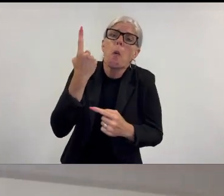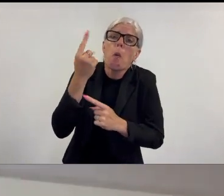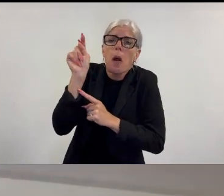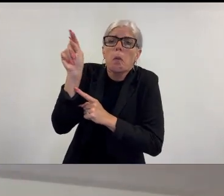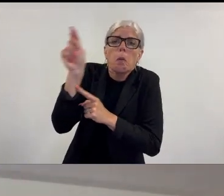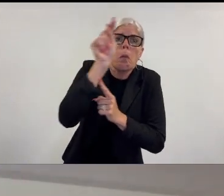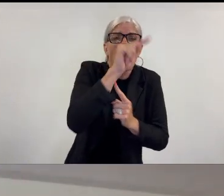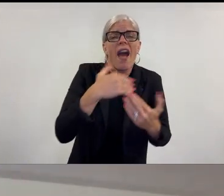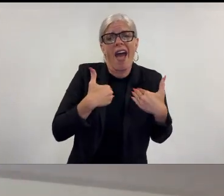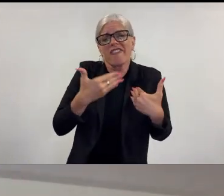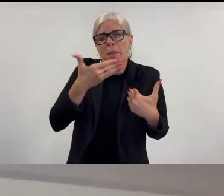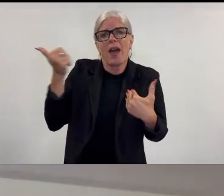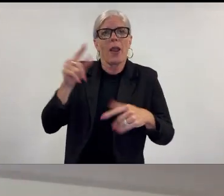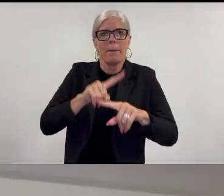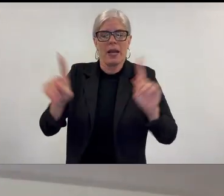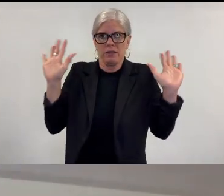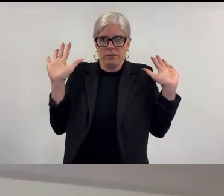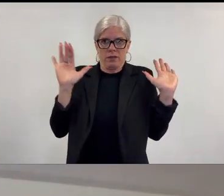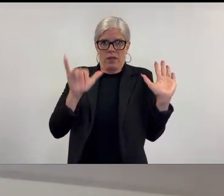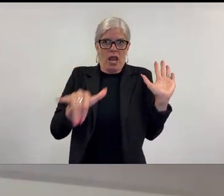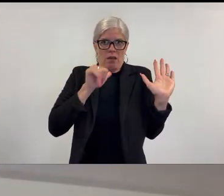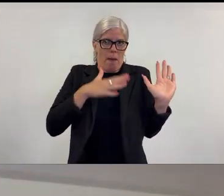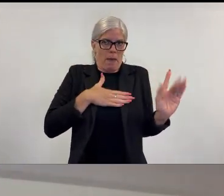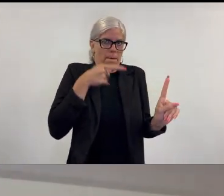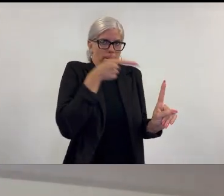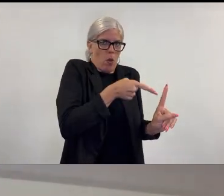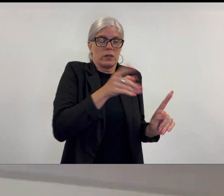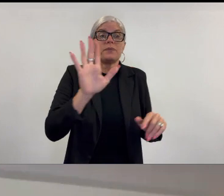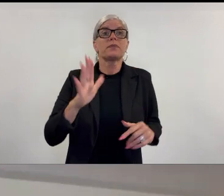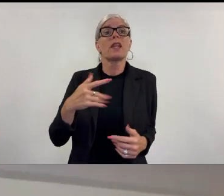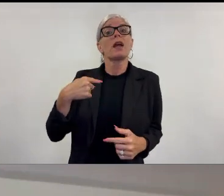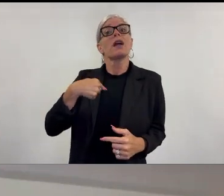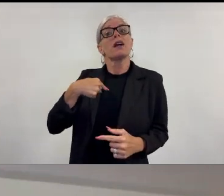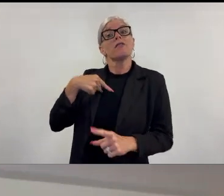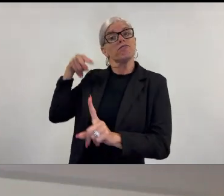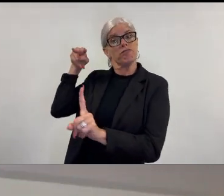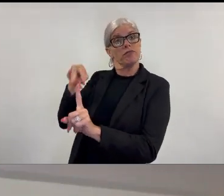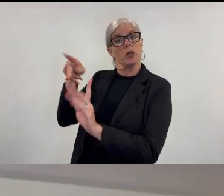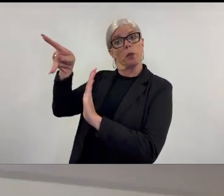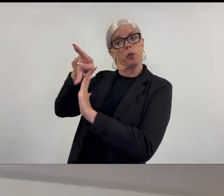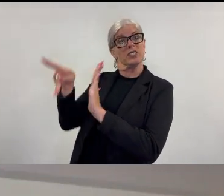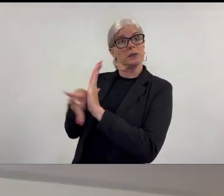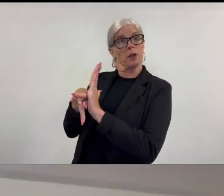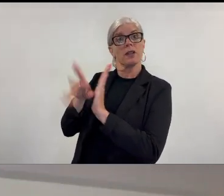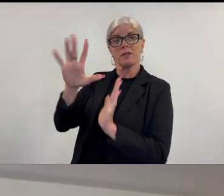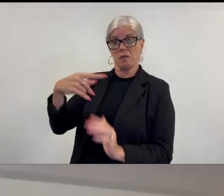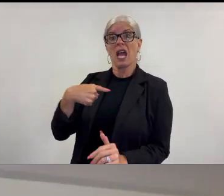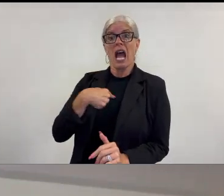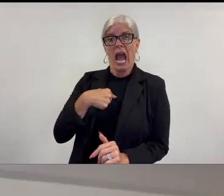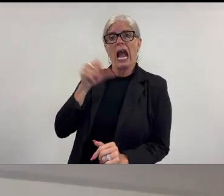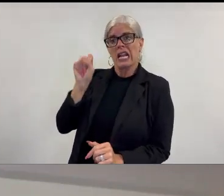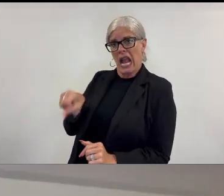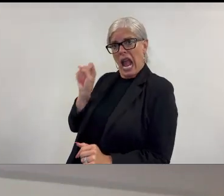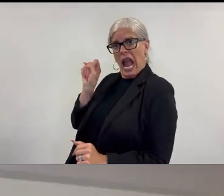better than the other, but that's not the point. I deal in principles, but I can ask